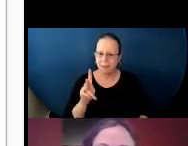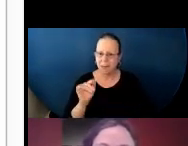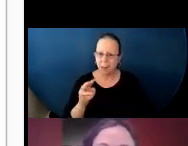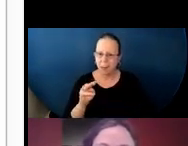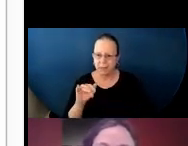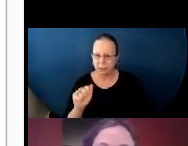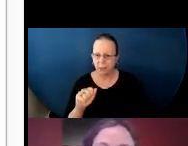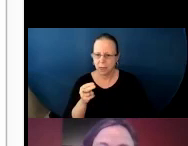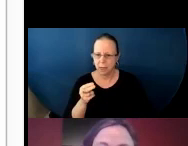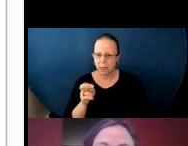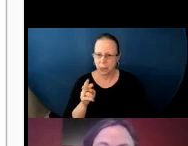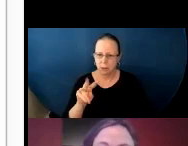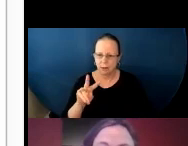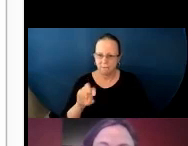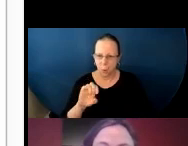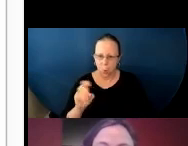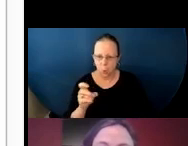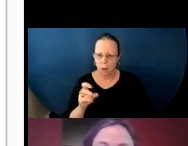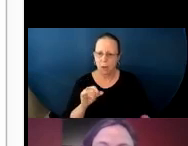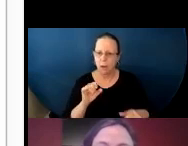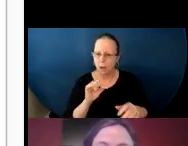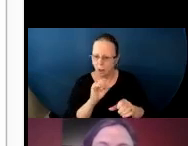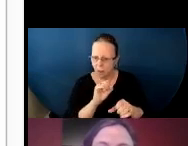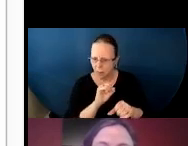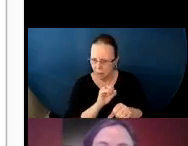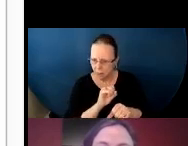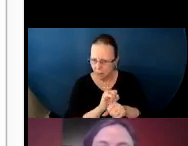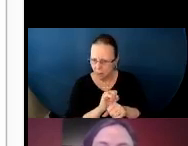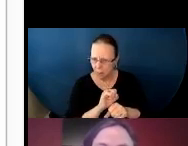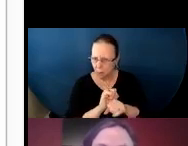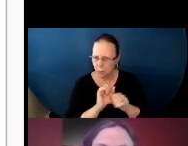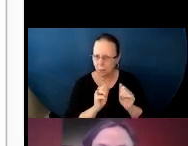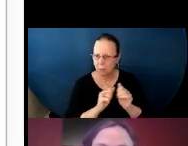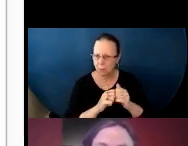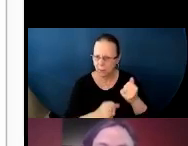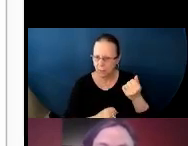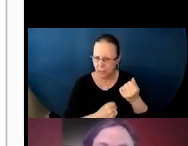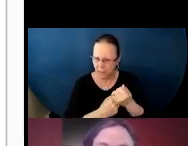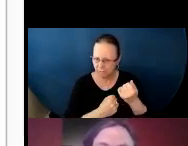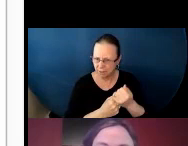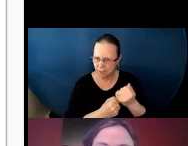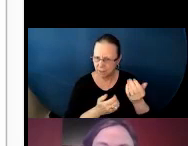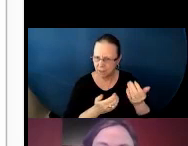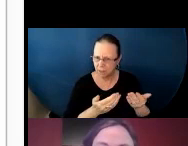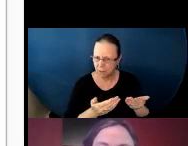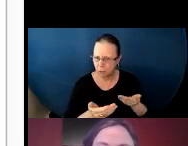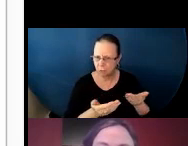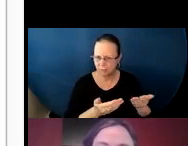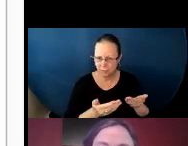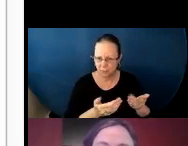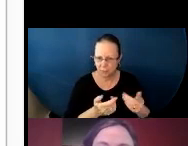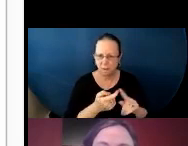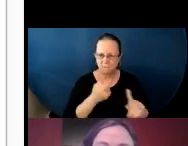work with an organization called Mass Advocates Standing Strong. I'm from